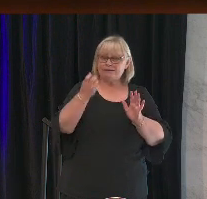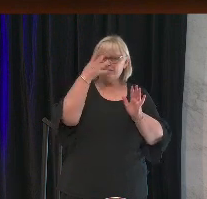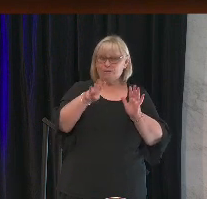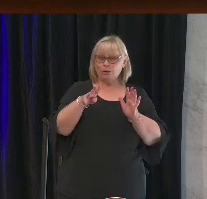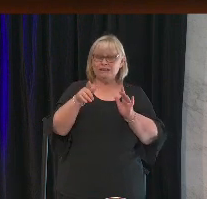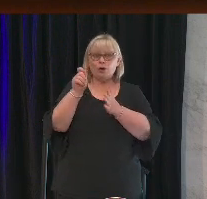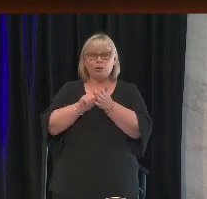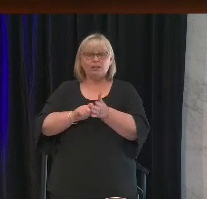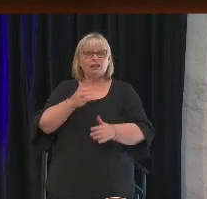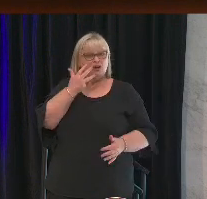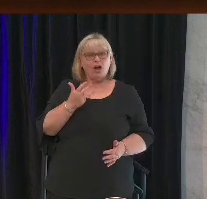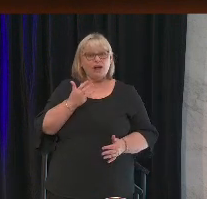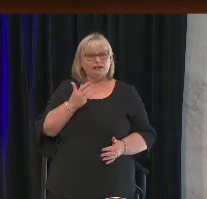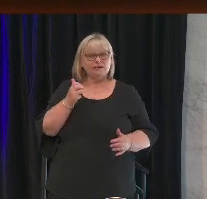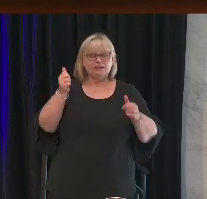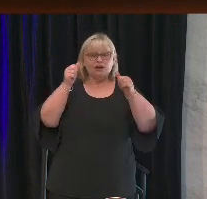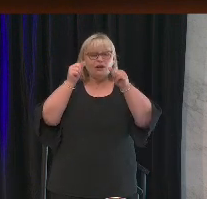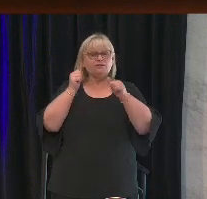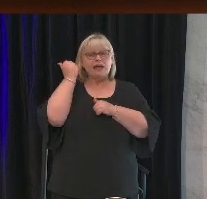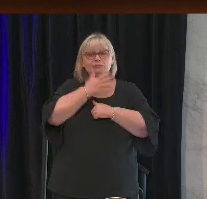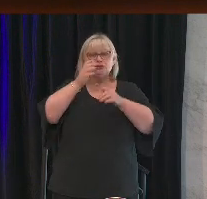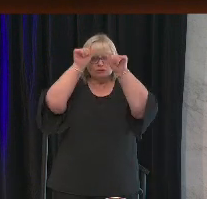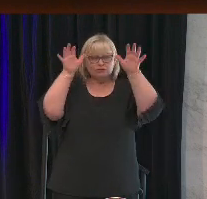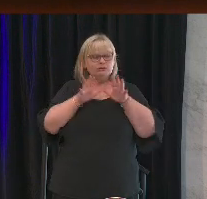authors, 9 are of Indigenous heritage. Now that's